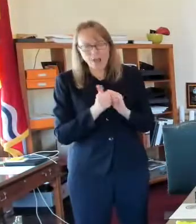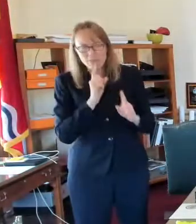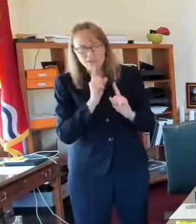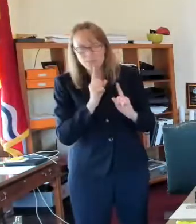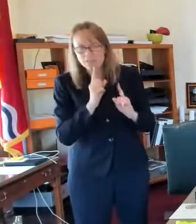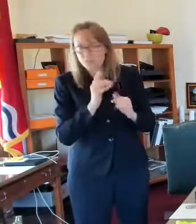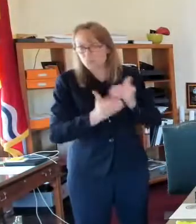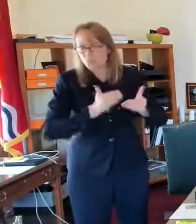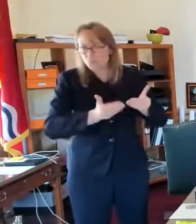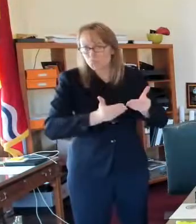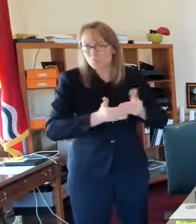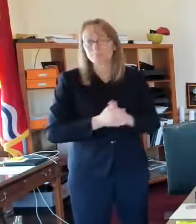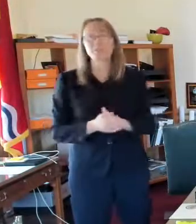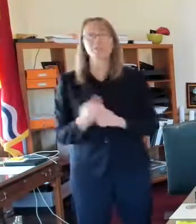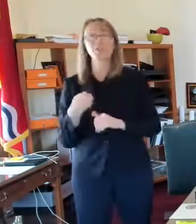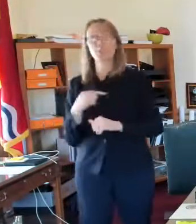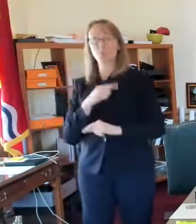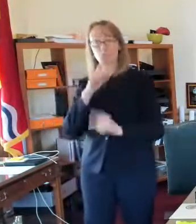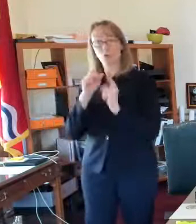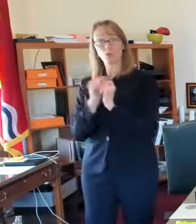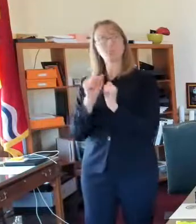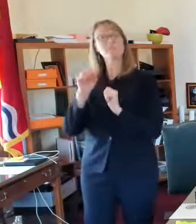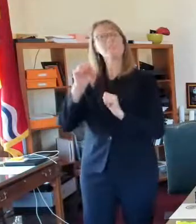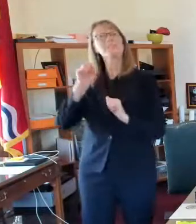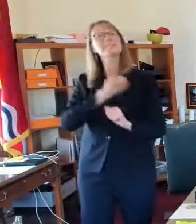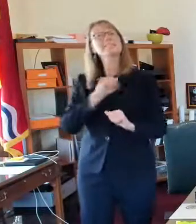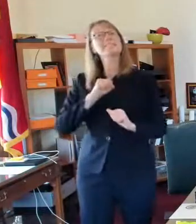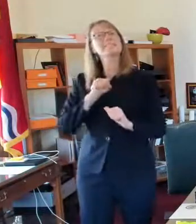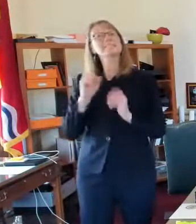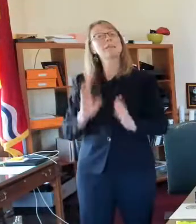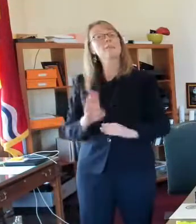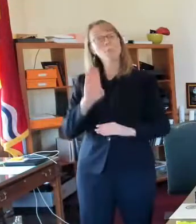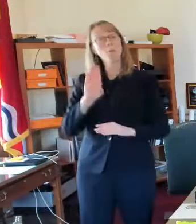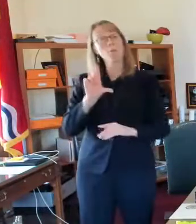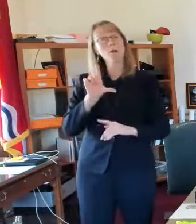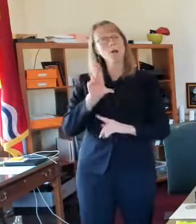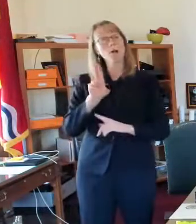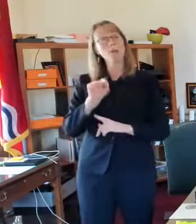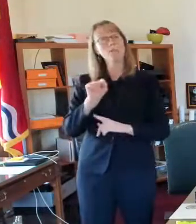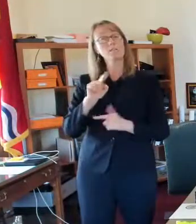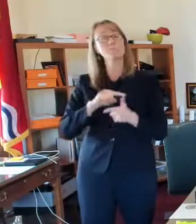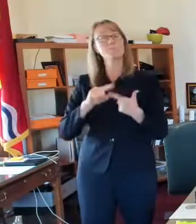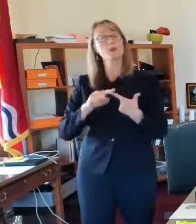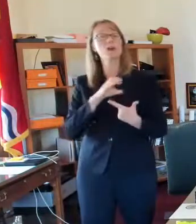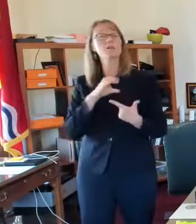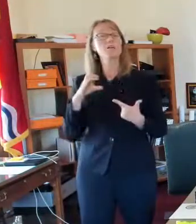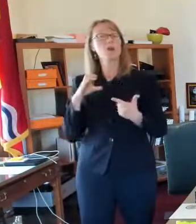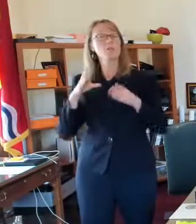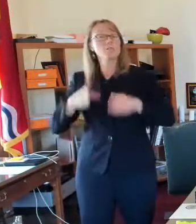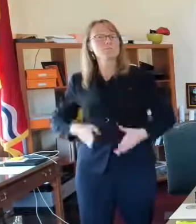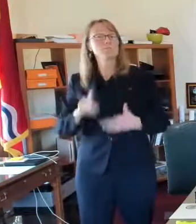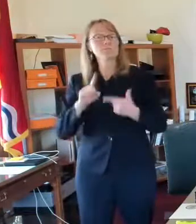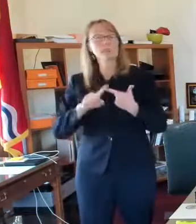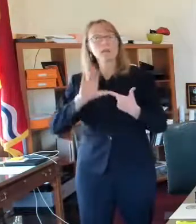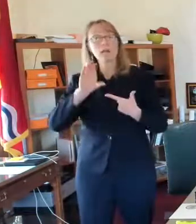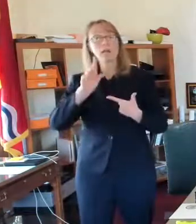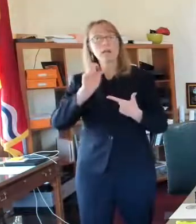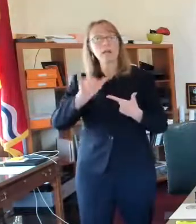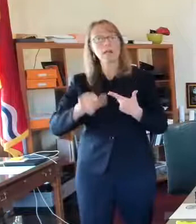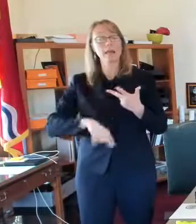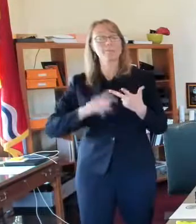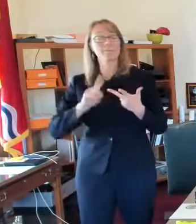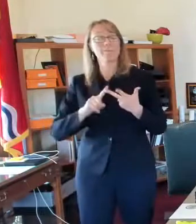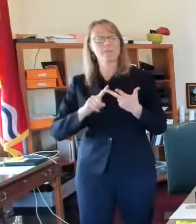Senator Blunt, Representative Congressman Clay, and also a conversation with Congresswoman-elect